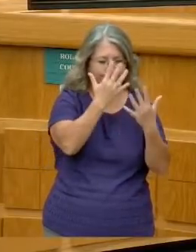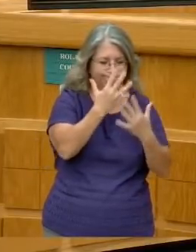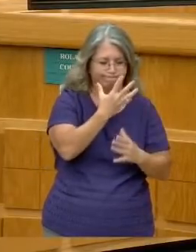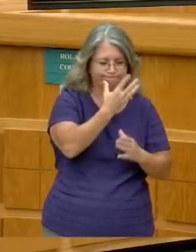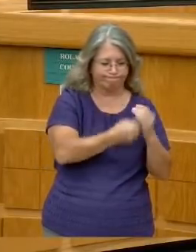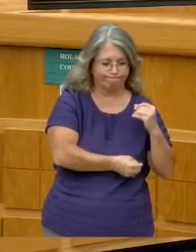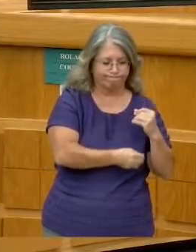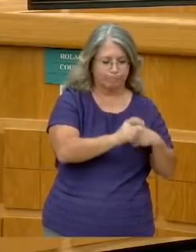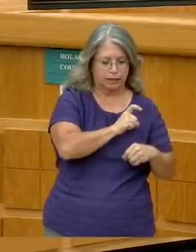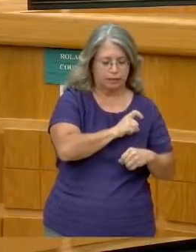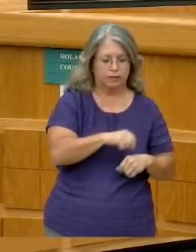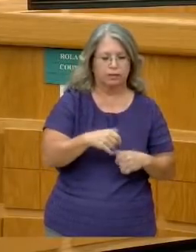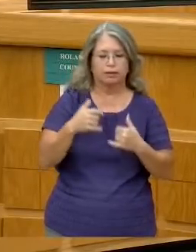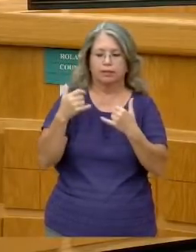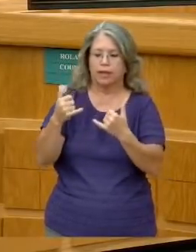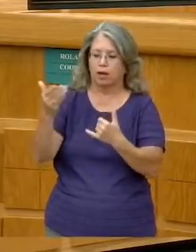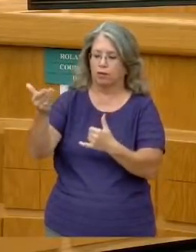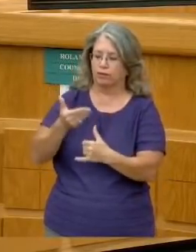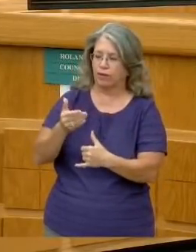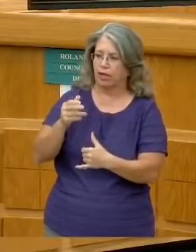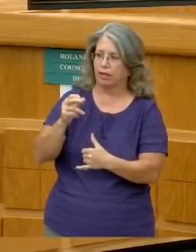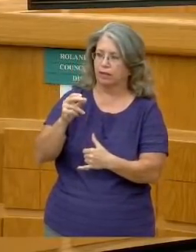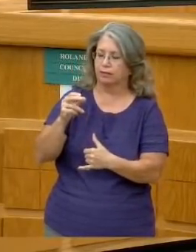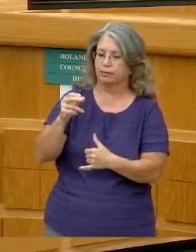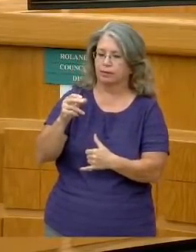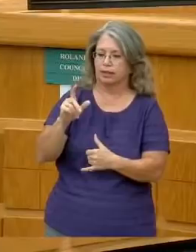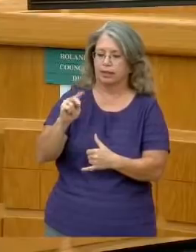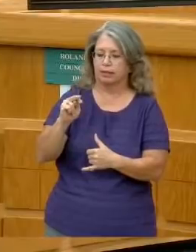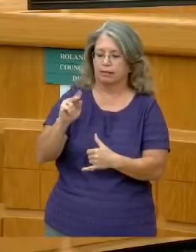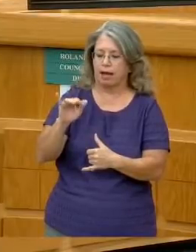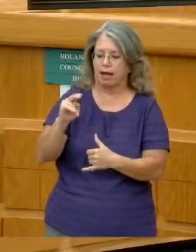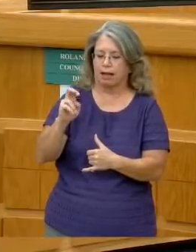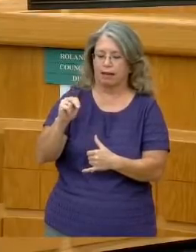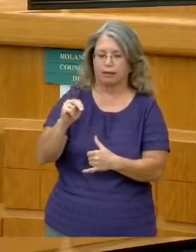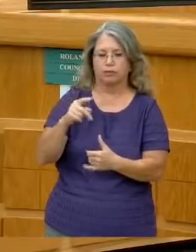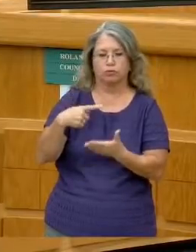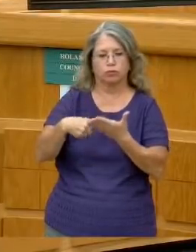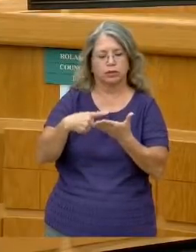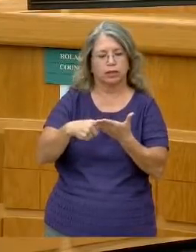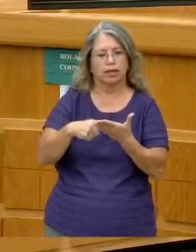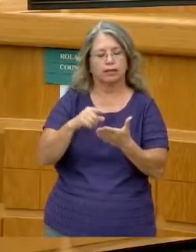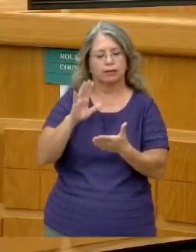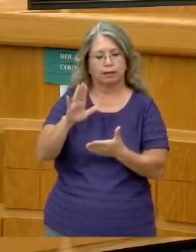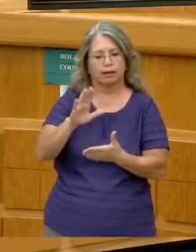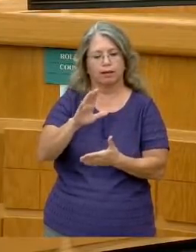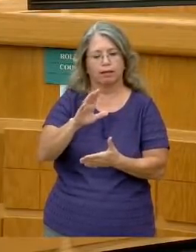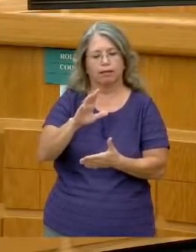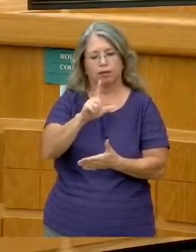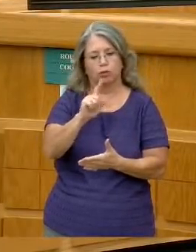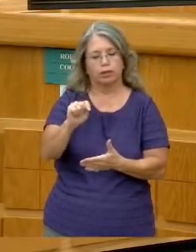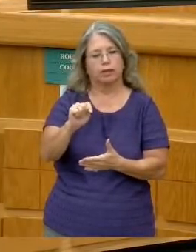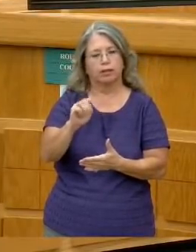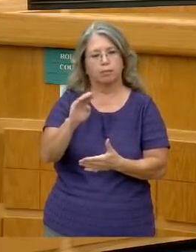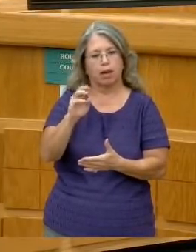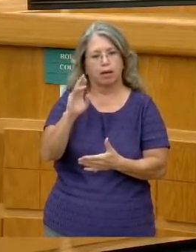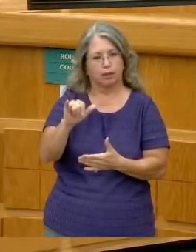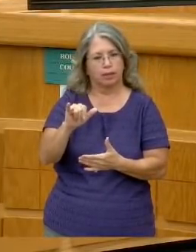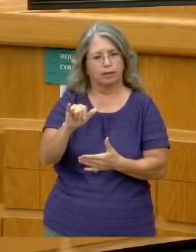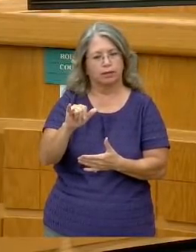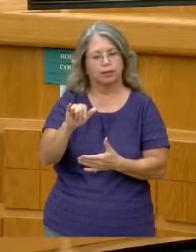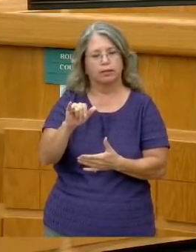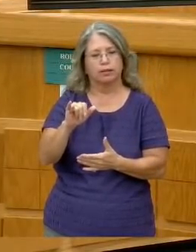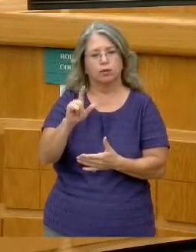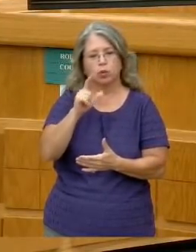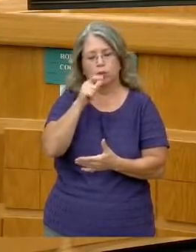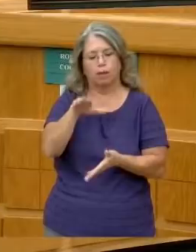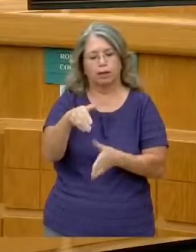our Lieutenant Bobby Almager, who was an employee at the airport, a lieutenant, he passed away last Friday